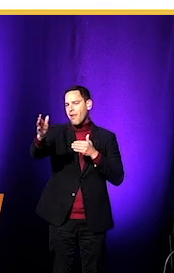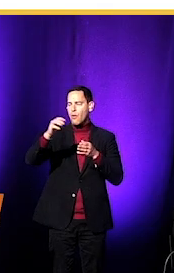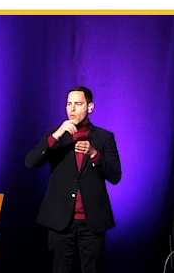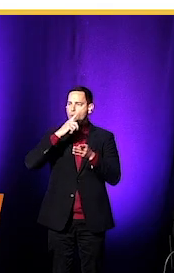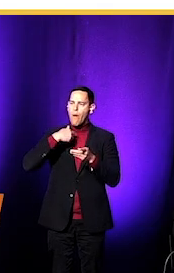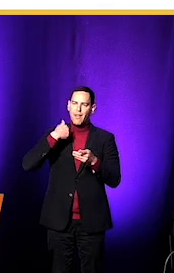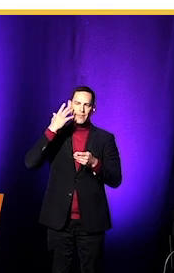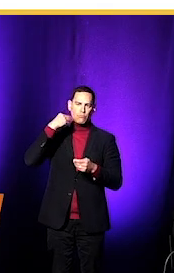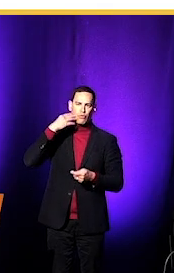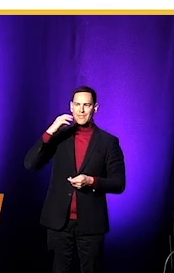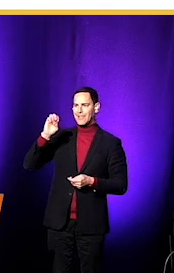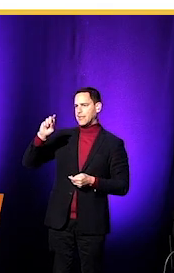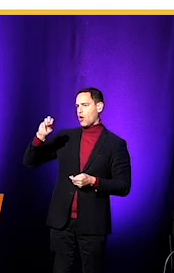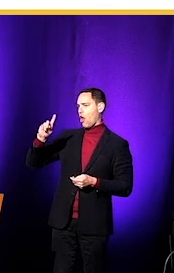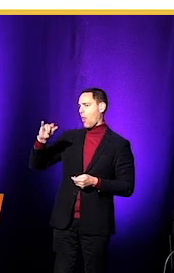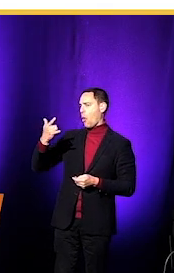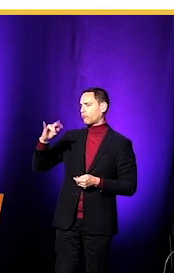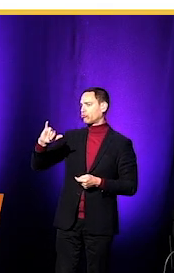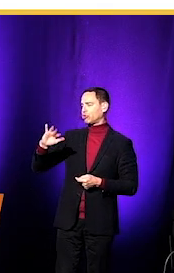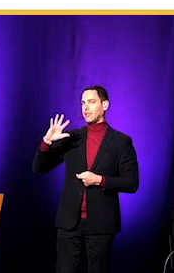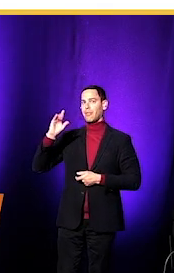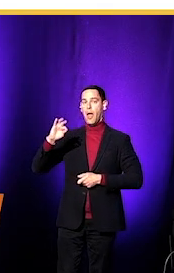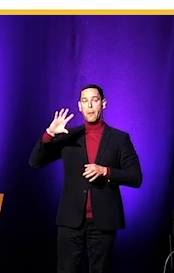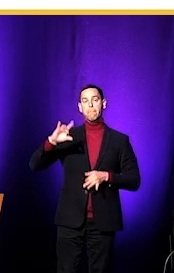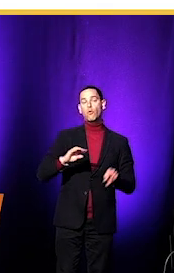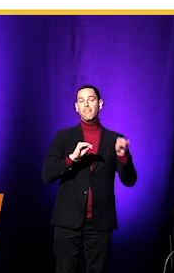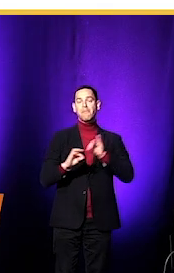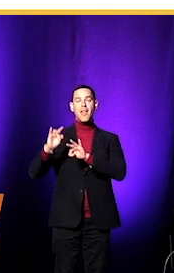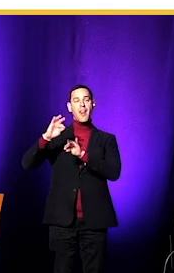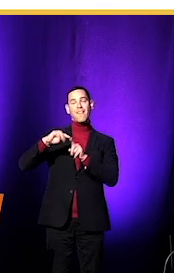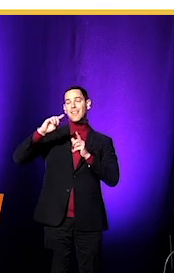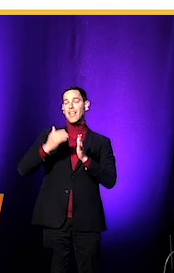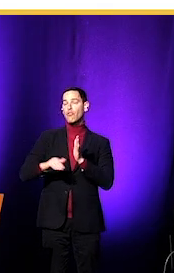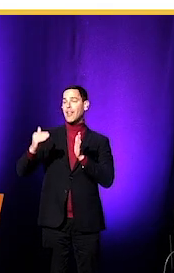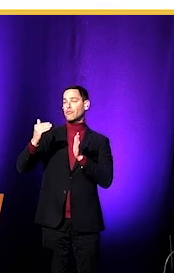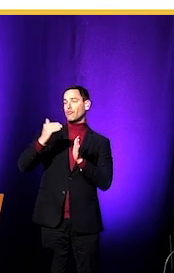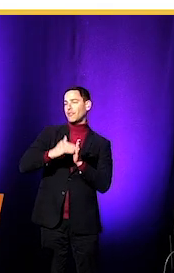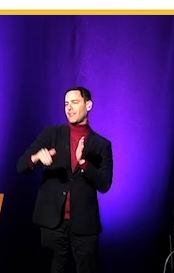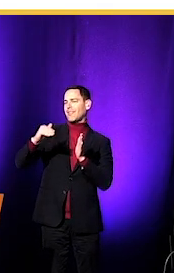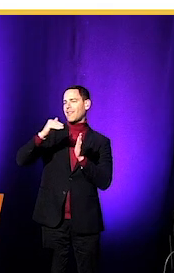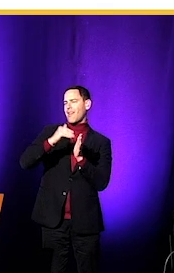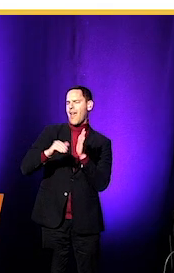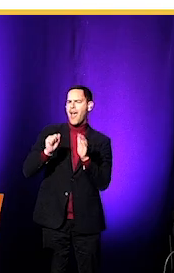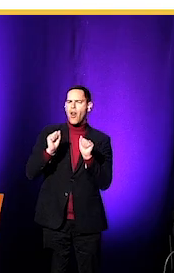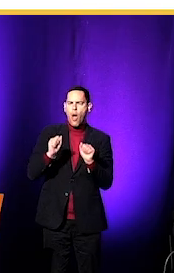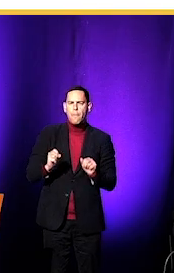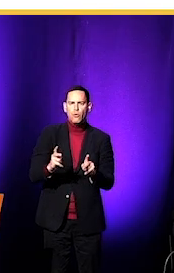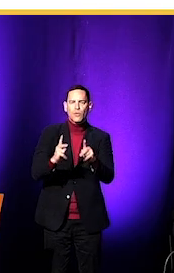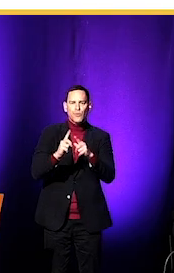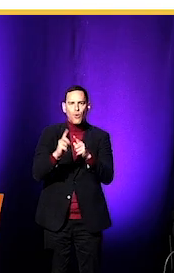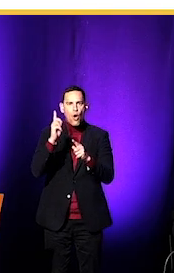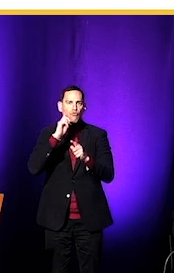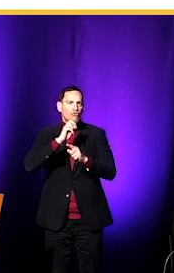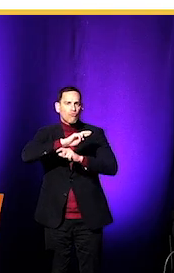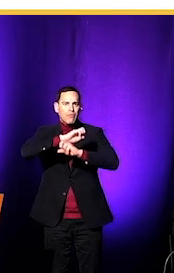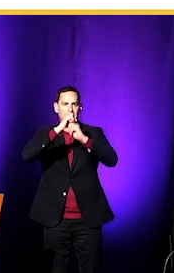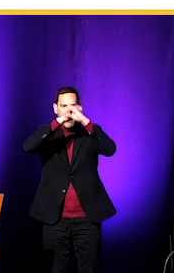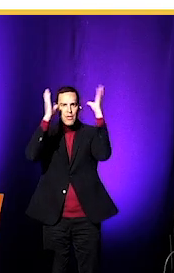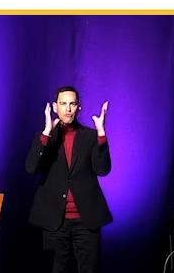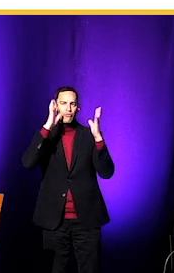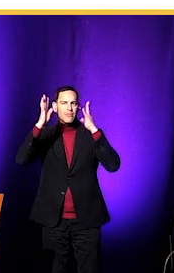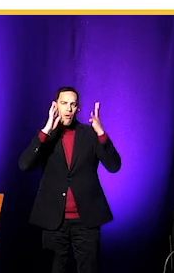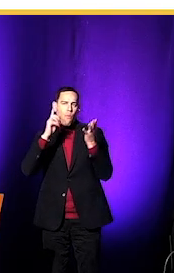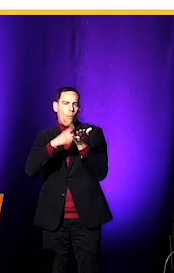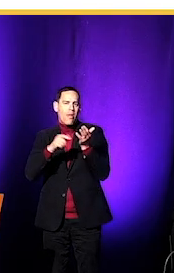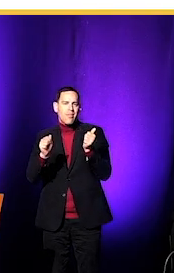movement supported iteration and opportunities to reimagine what these educational sanctuaries could be. The developmental ecology